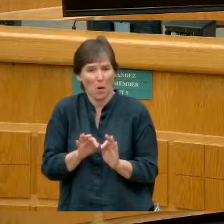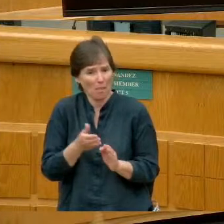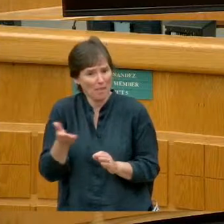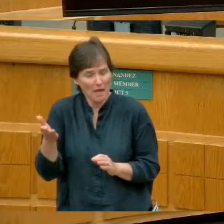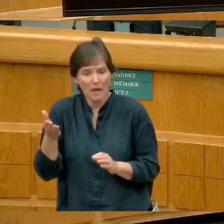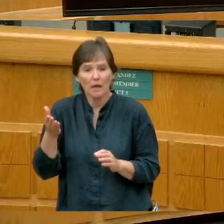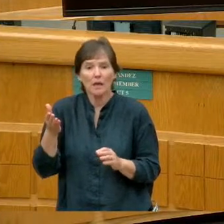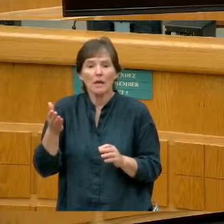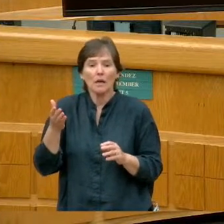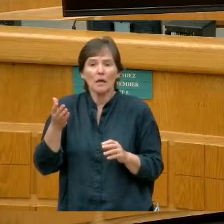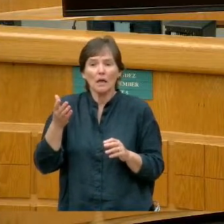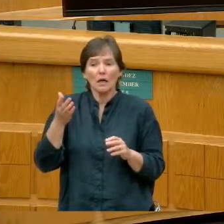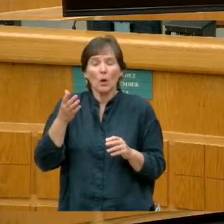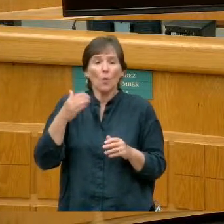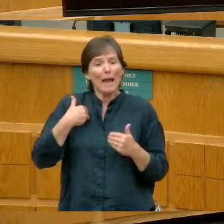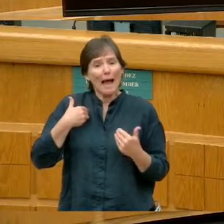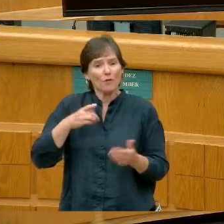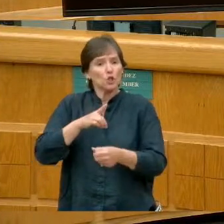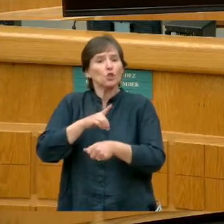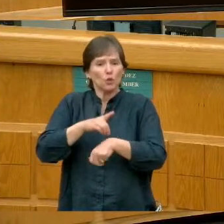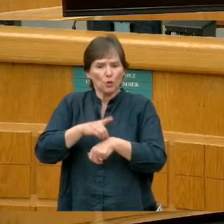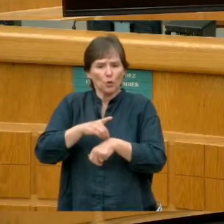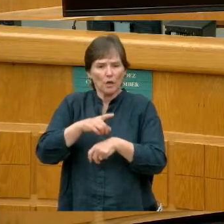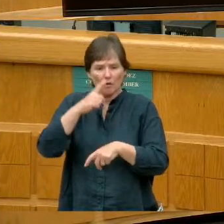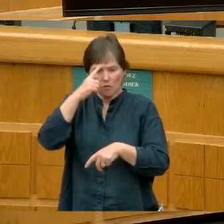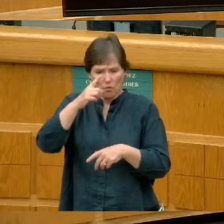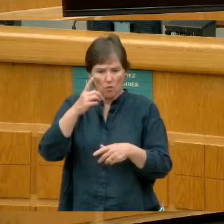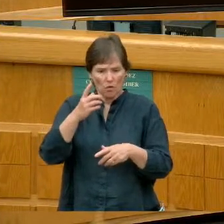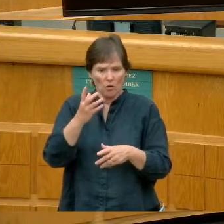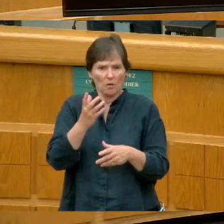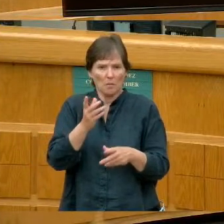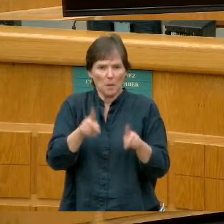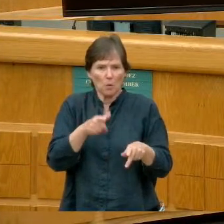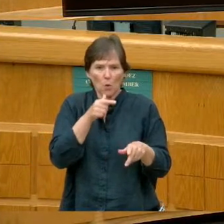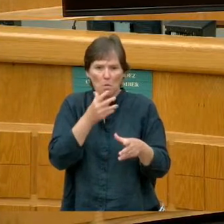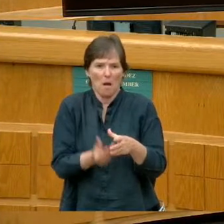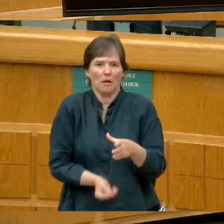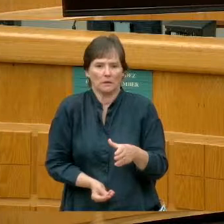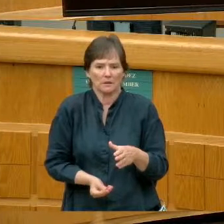and not more just the duty. It's an